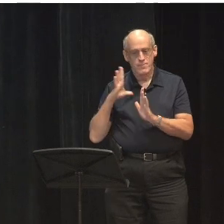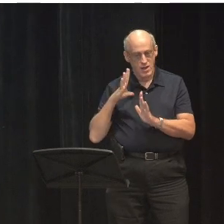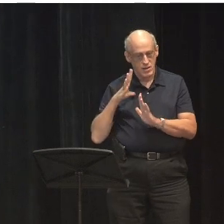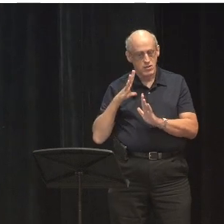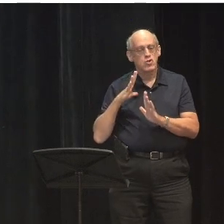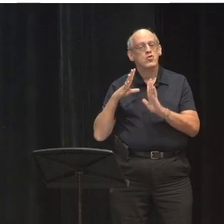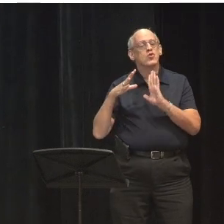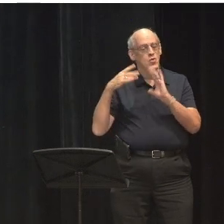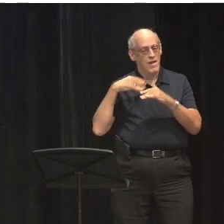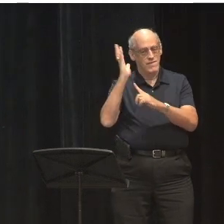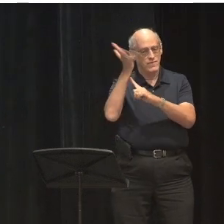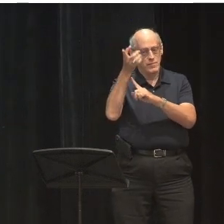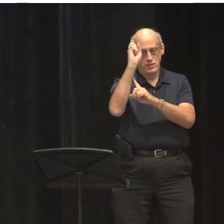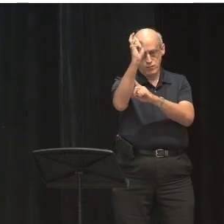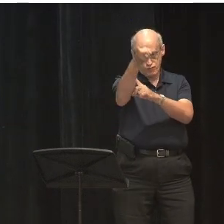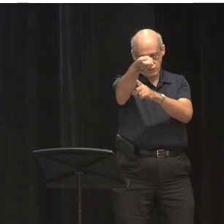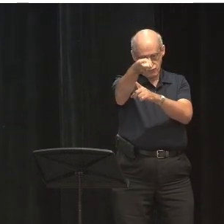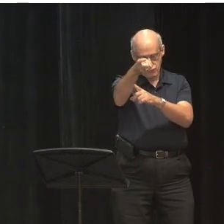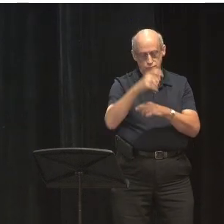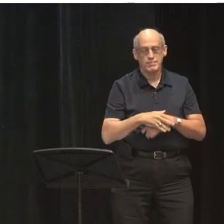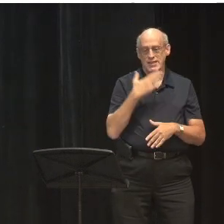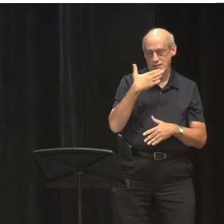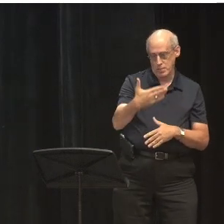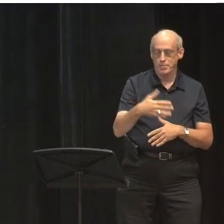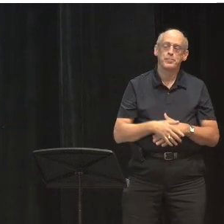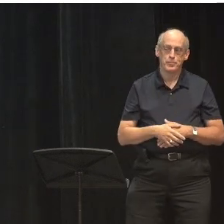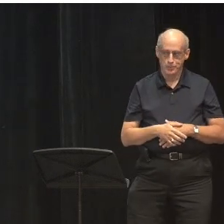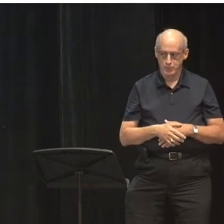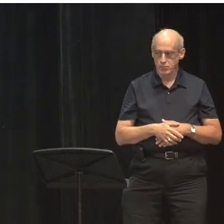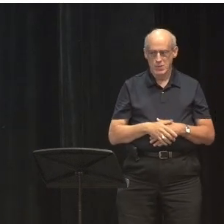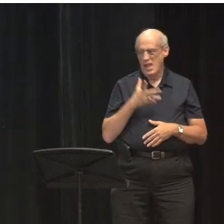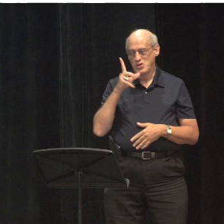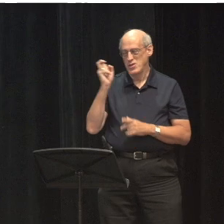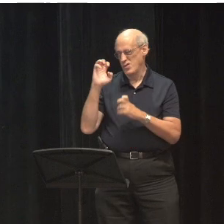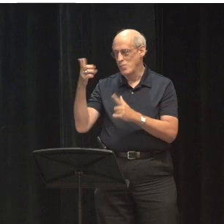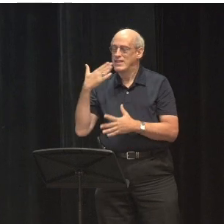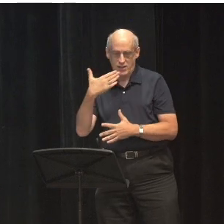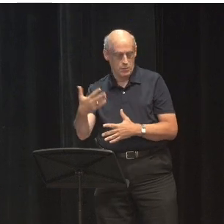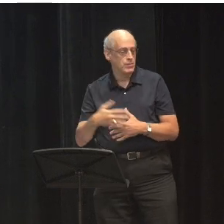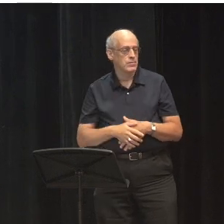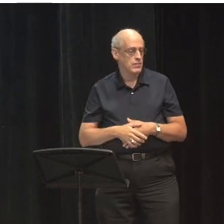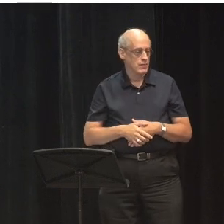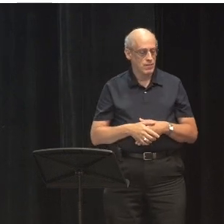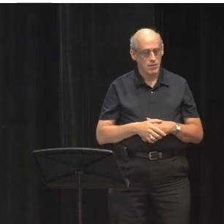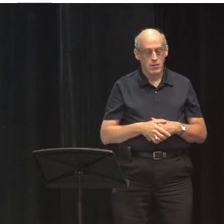representing an organization, you have 5 minutes to speak, so thank you. I won't need it, but thank you. Yep. I'm